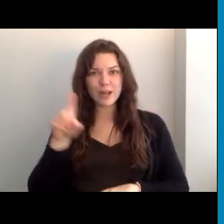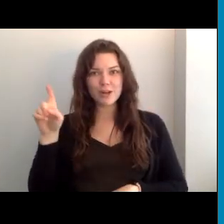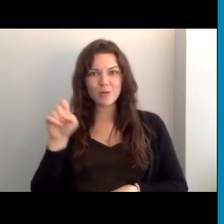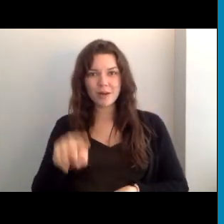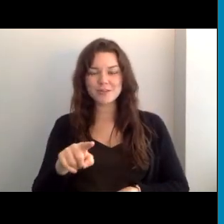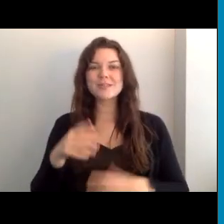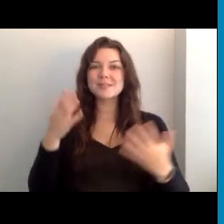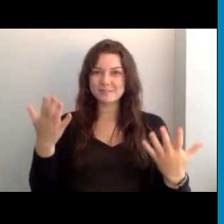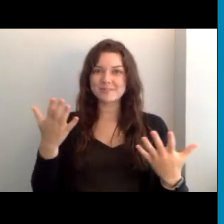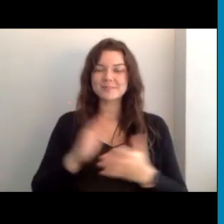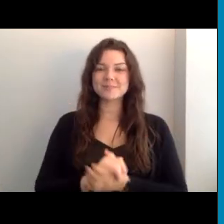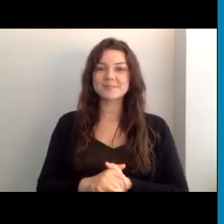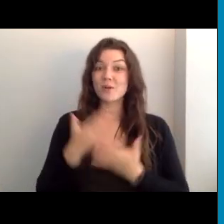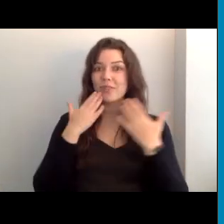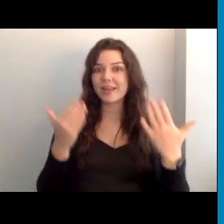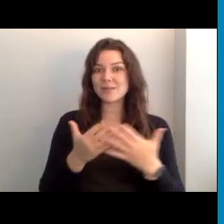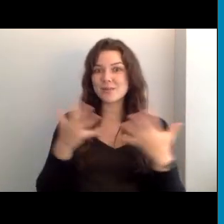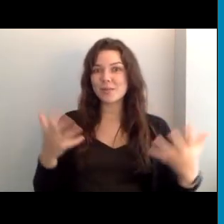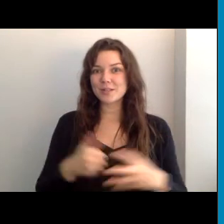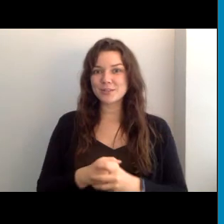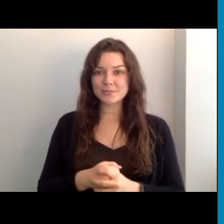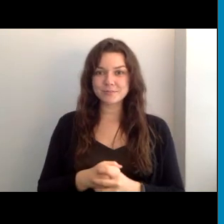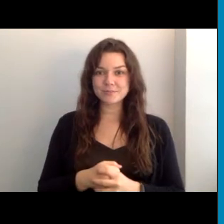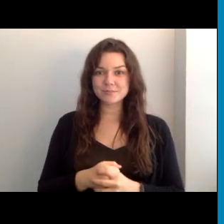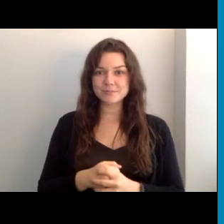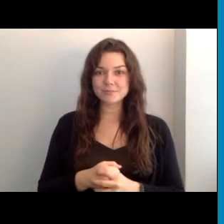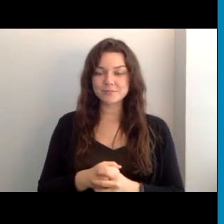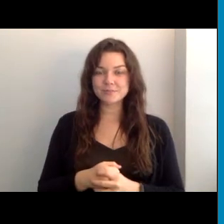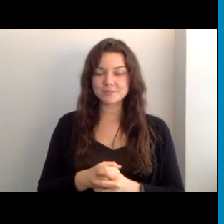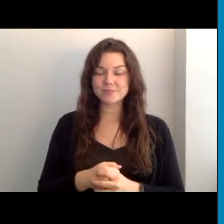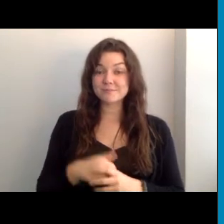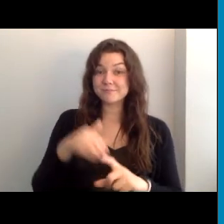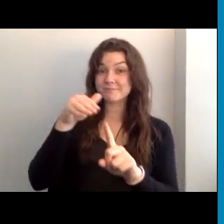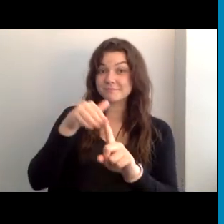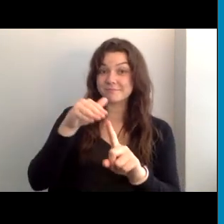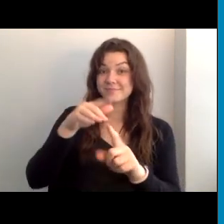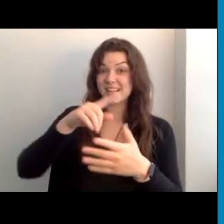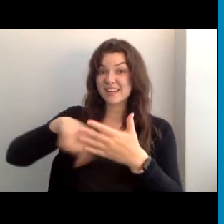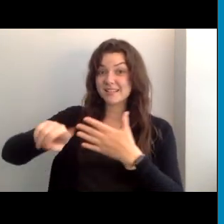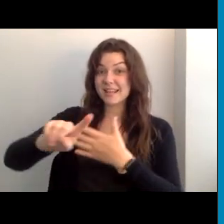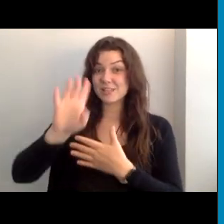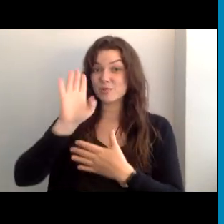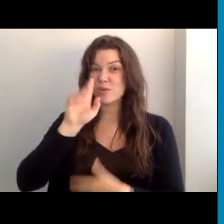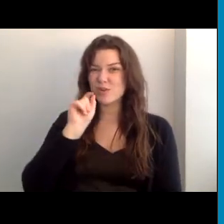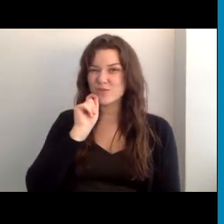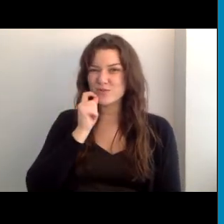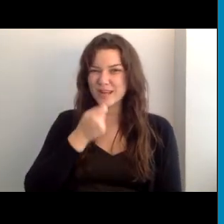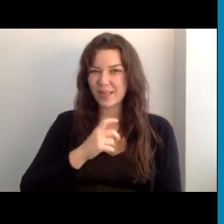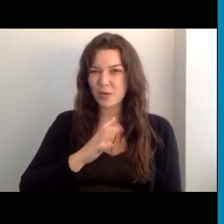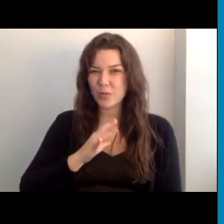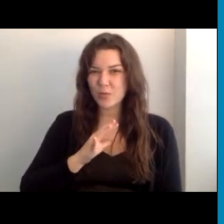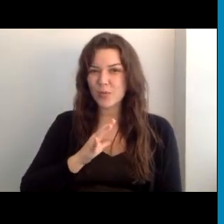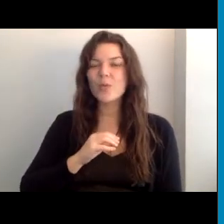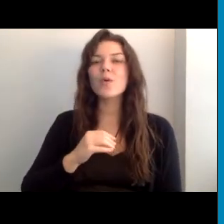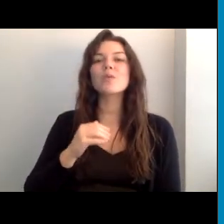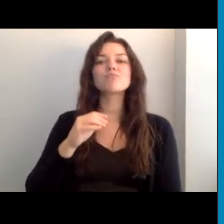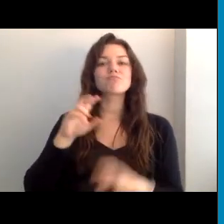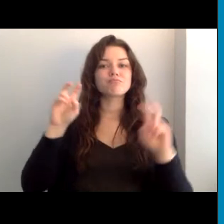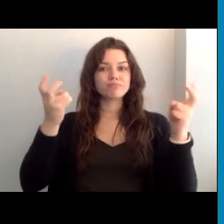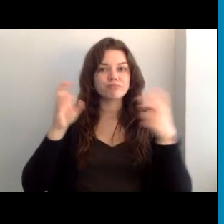it. So thanks so much. And just as a reminder, next week is going to be really cool. We have a NOAA Live on